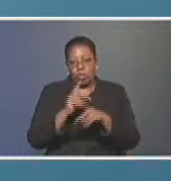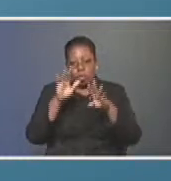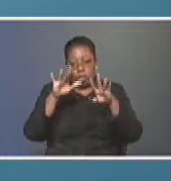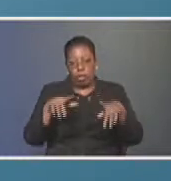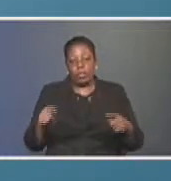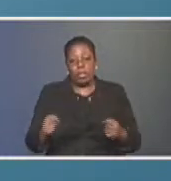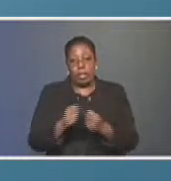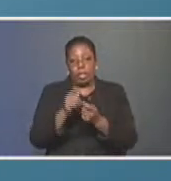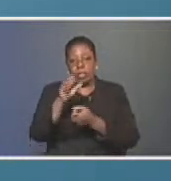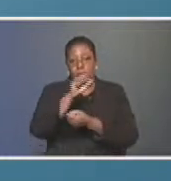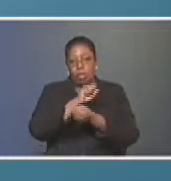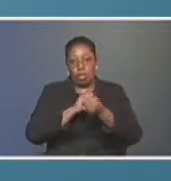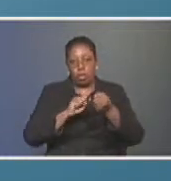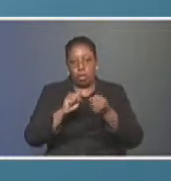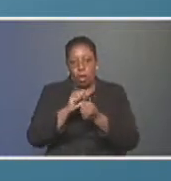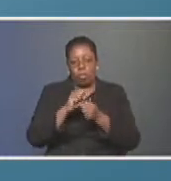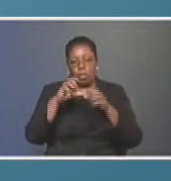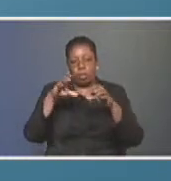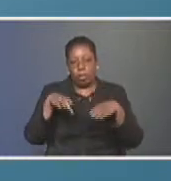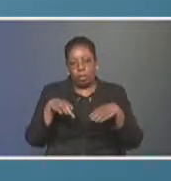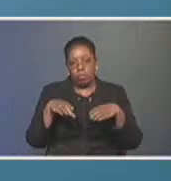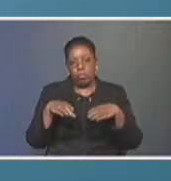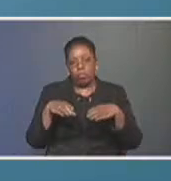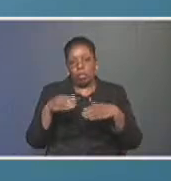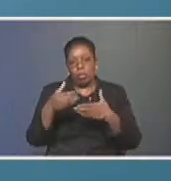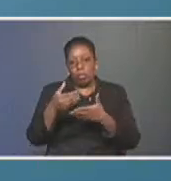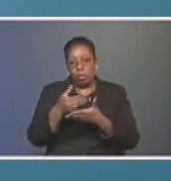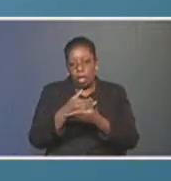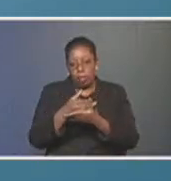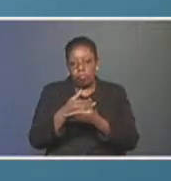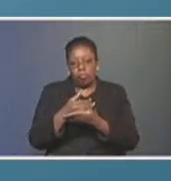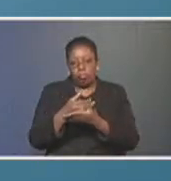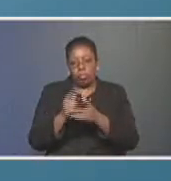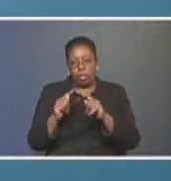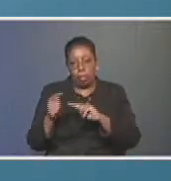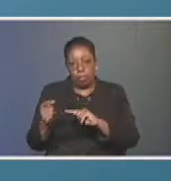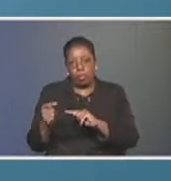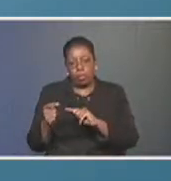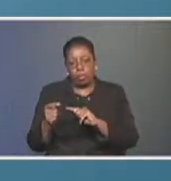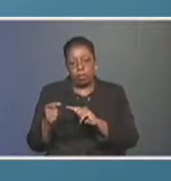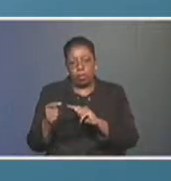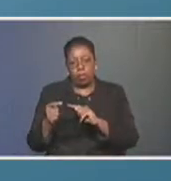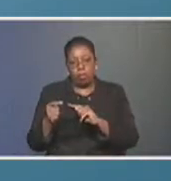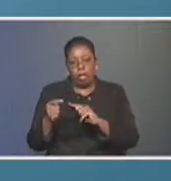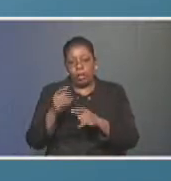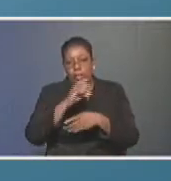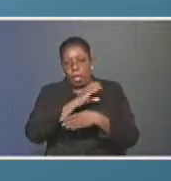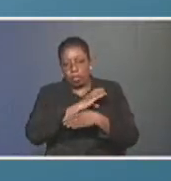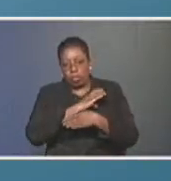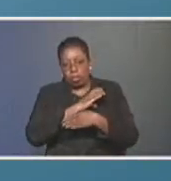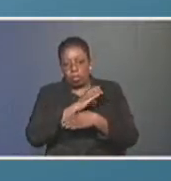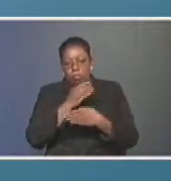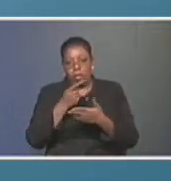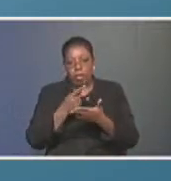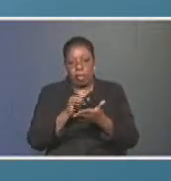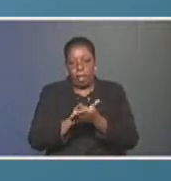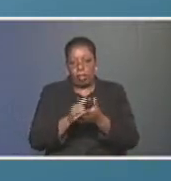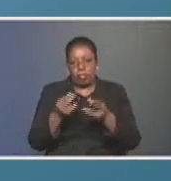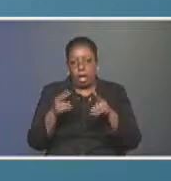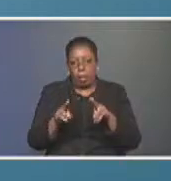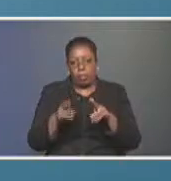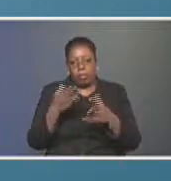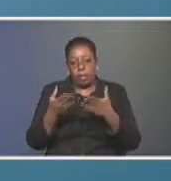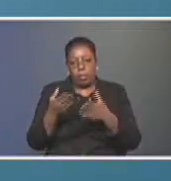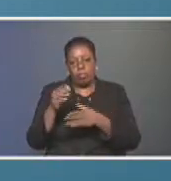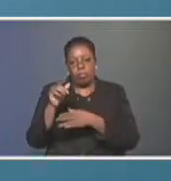and thunderstorms, and it could take on some subtropical characteristics over the next couple of days. The chances of that happening stands anywhere